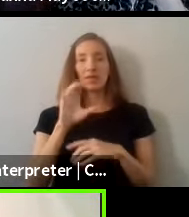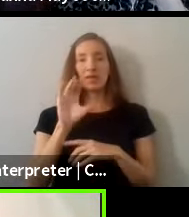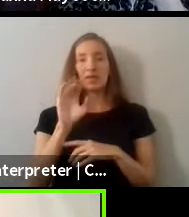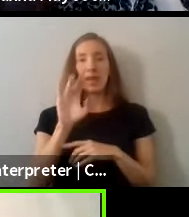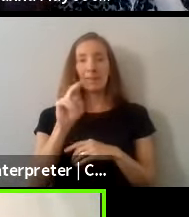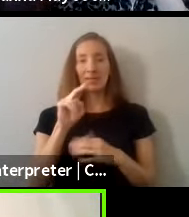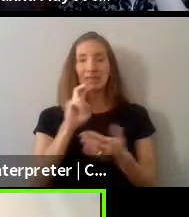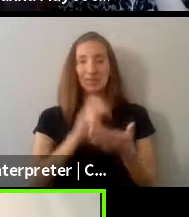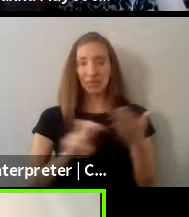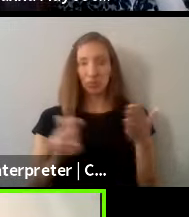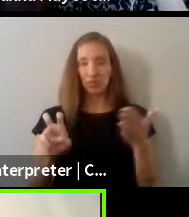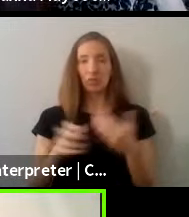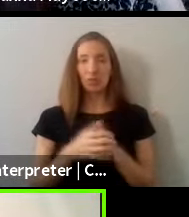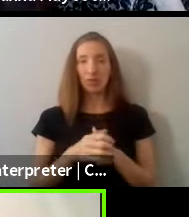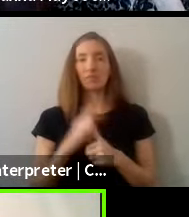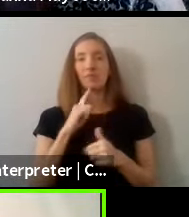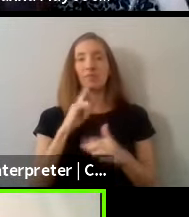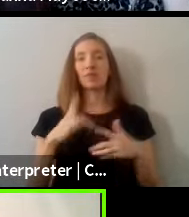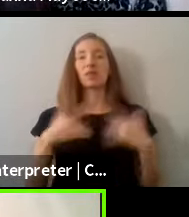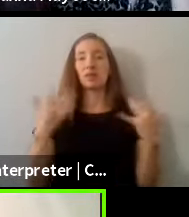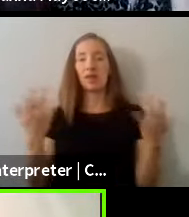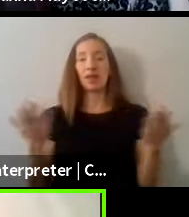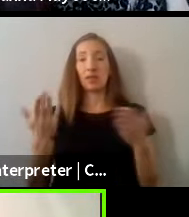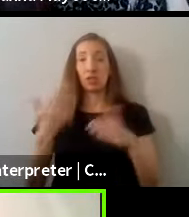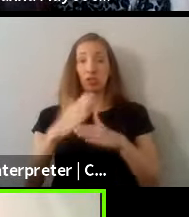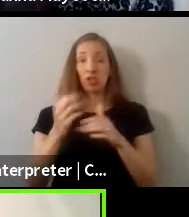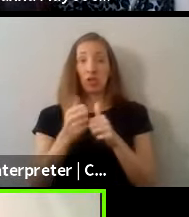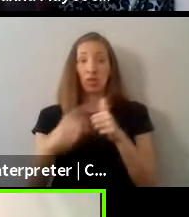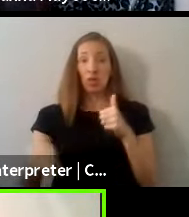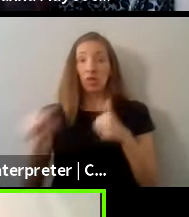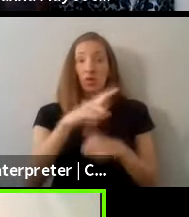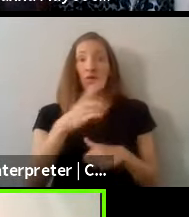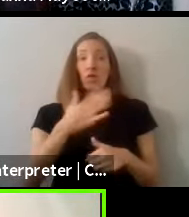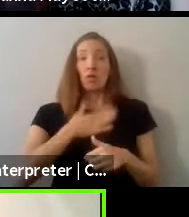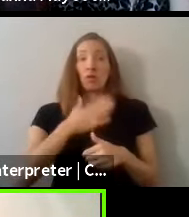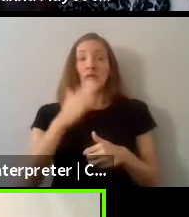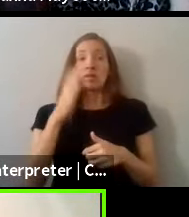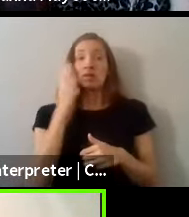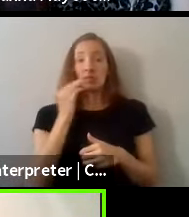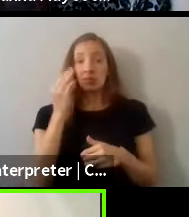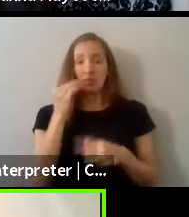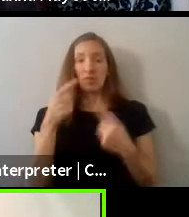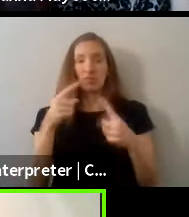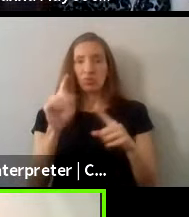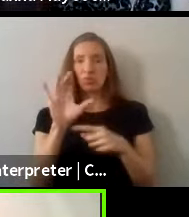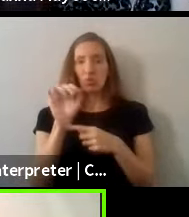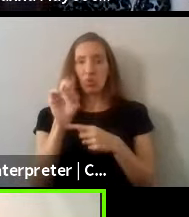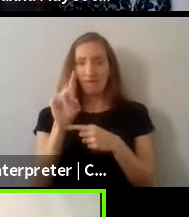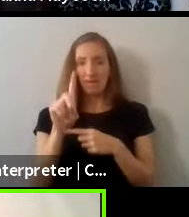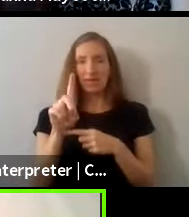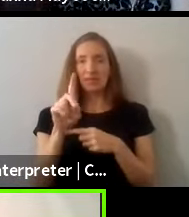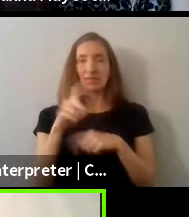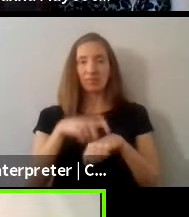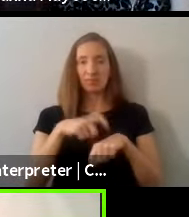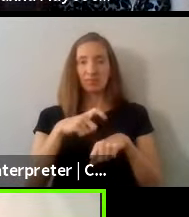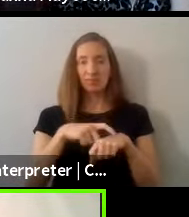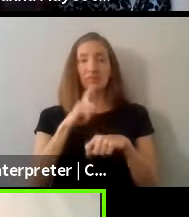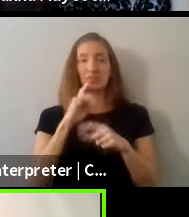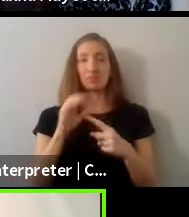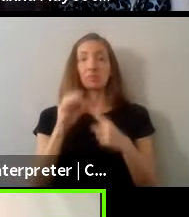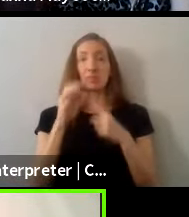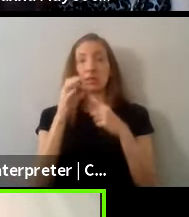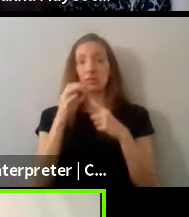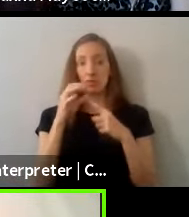today to share with you our experience during the COVID period on especially FGM as one of the harmful